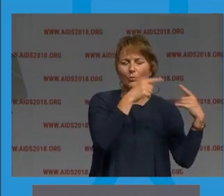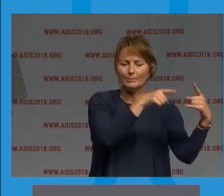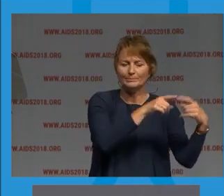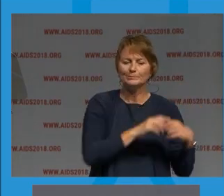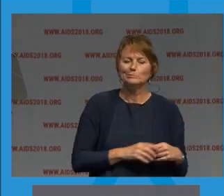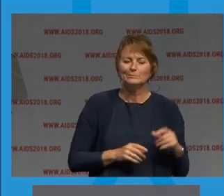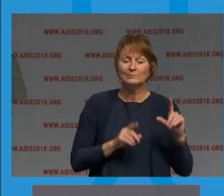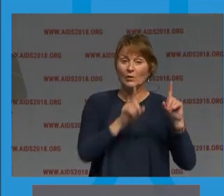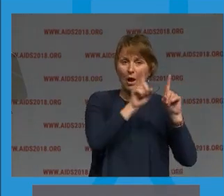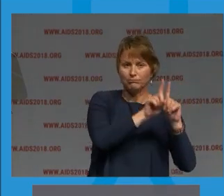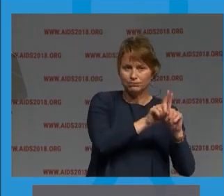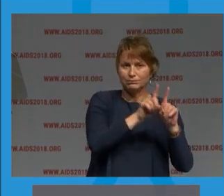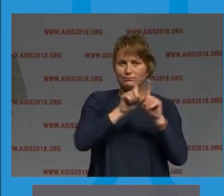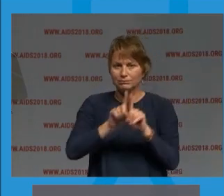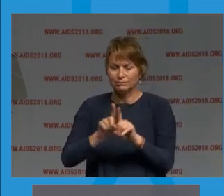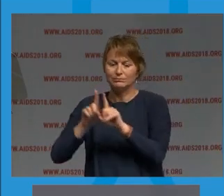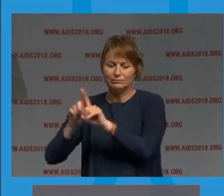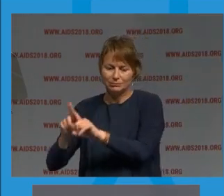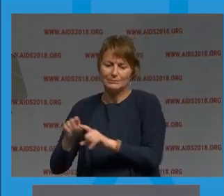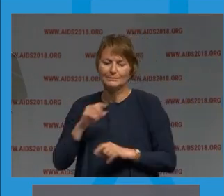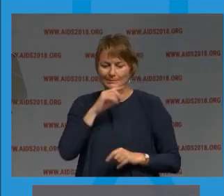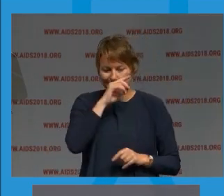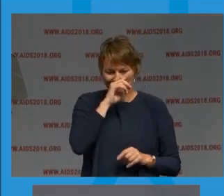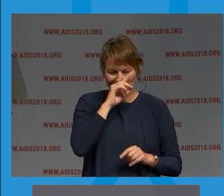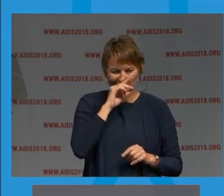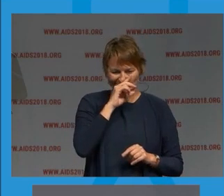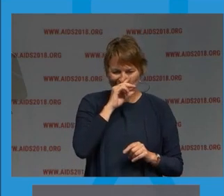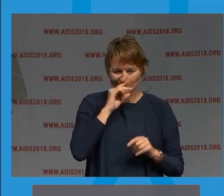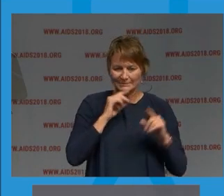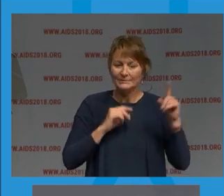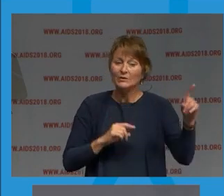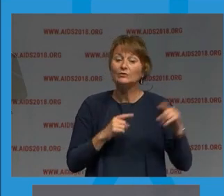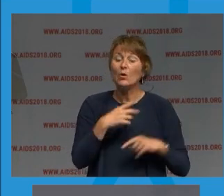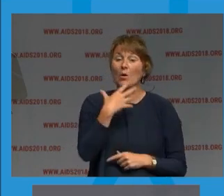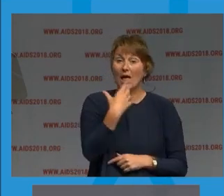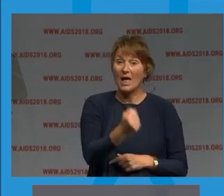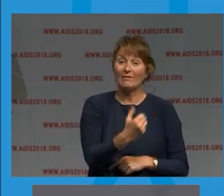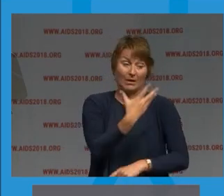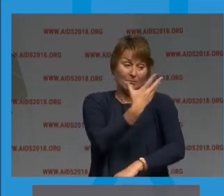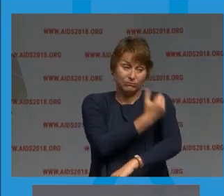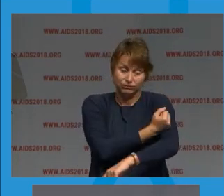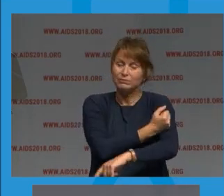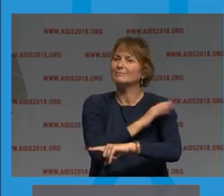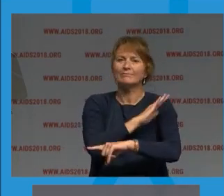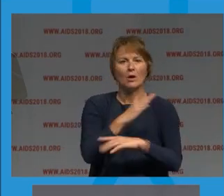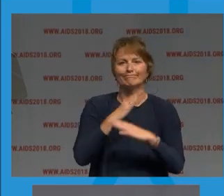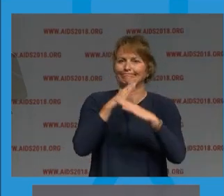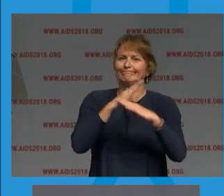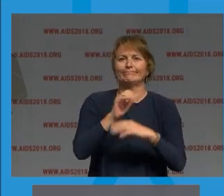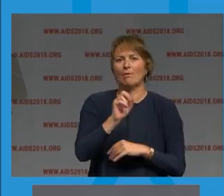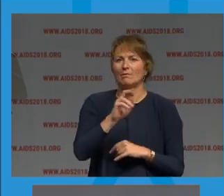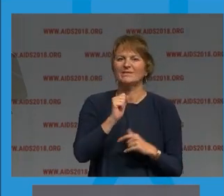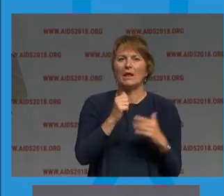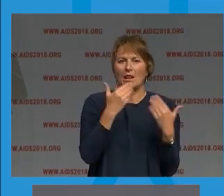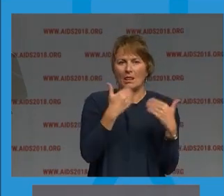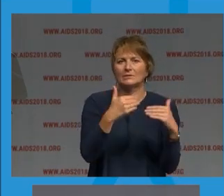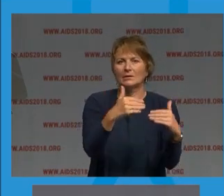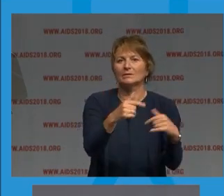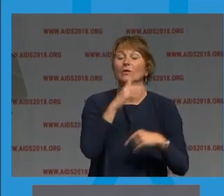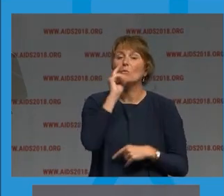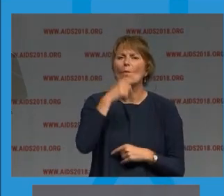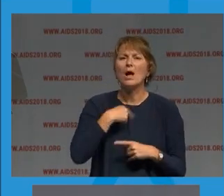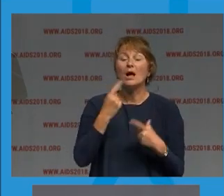drugs tend to be enrolled in HIV care less often and are less likely to be effectively initiated and retained on